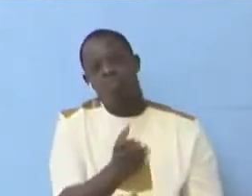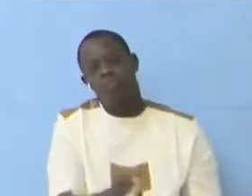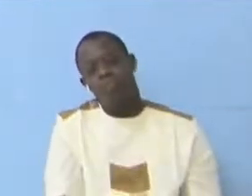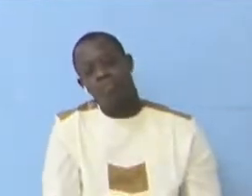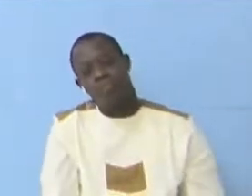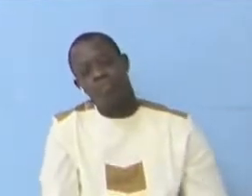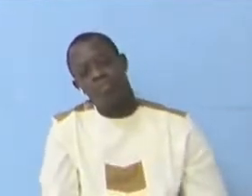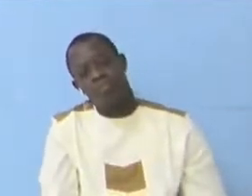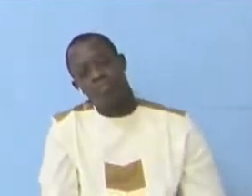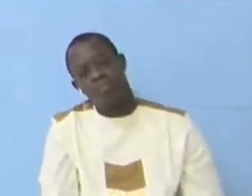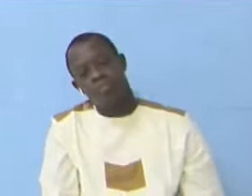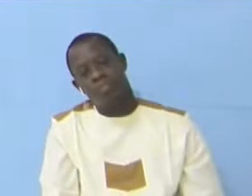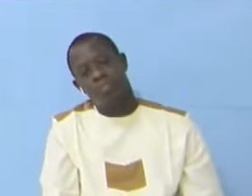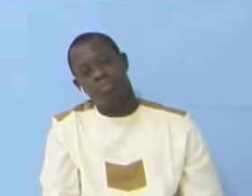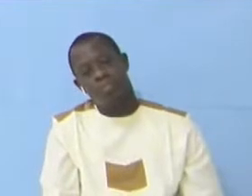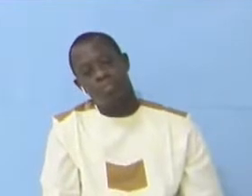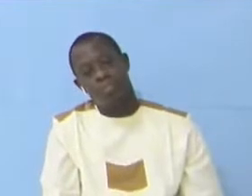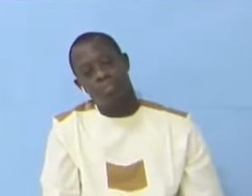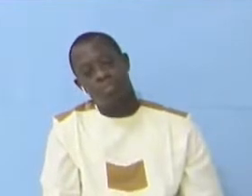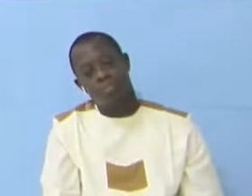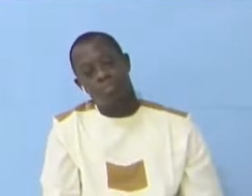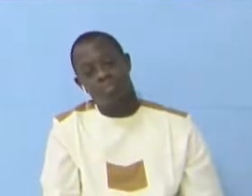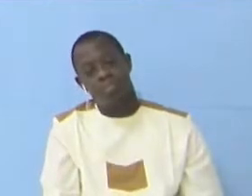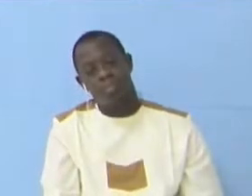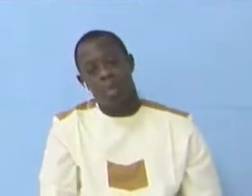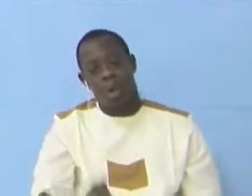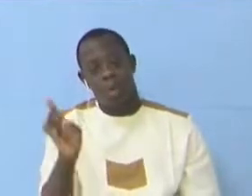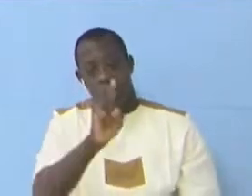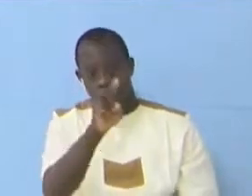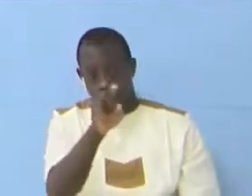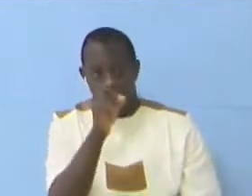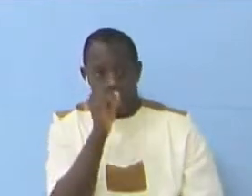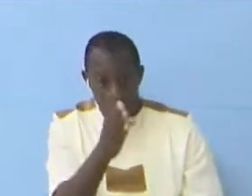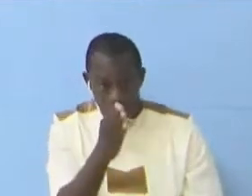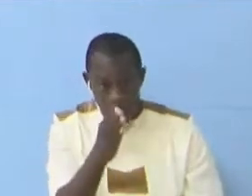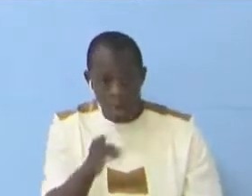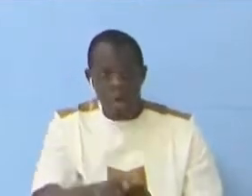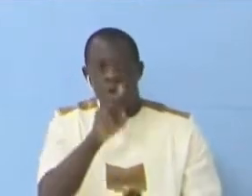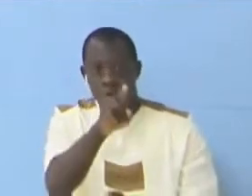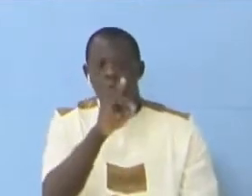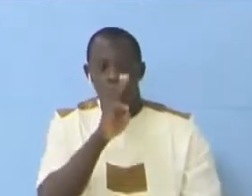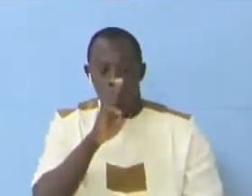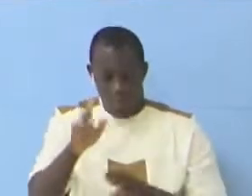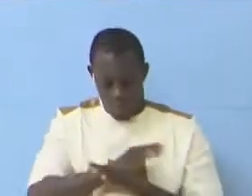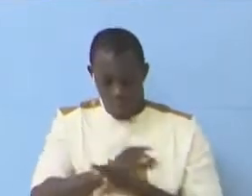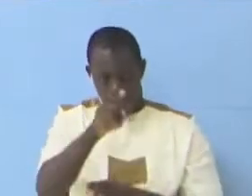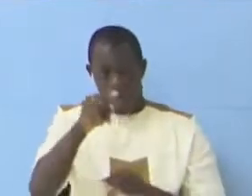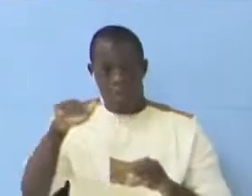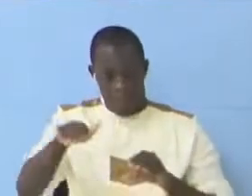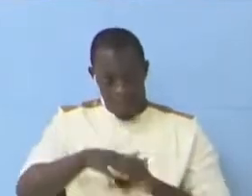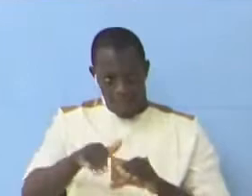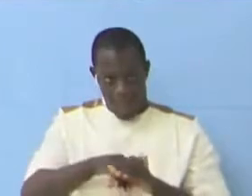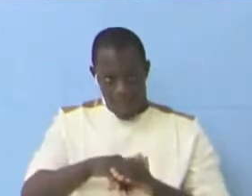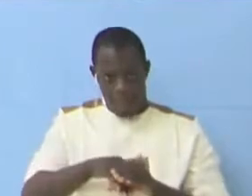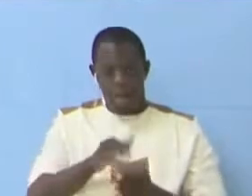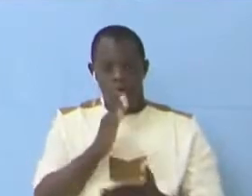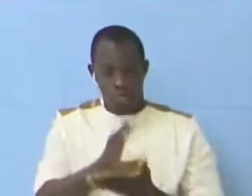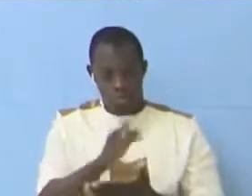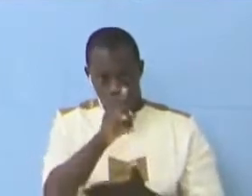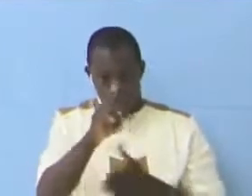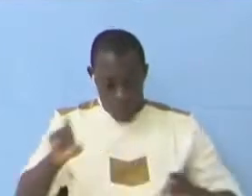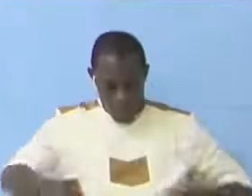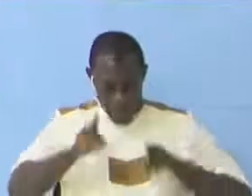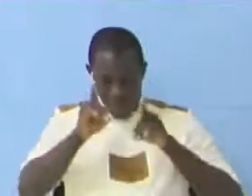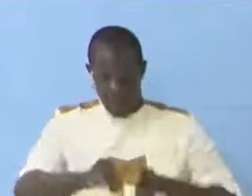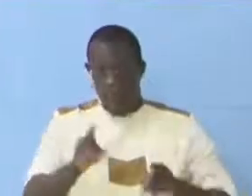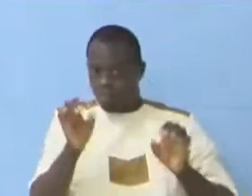wala métitalu ñoon ñoom ñu ngi doon fen. That is your testimony, you who was also one of them. Yeah. Not participated, but you are one